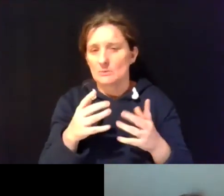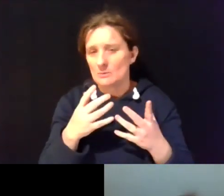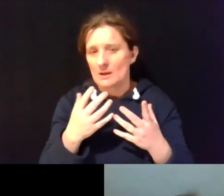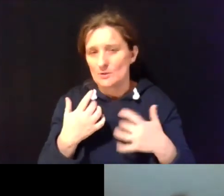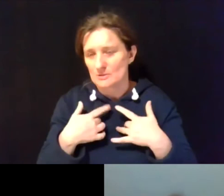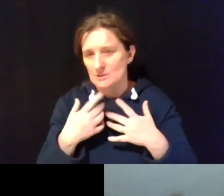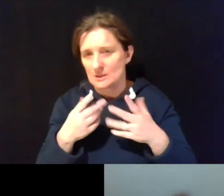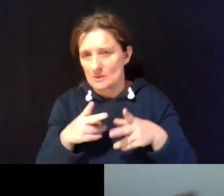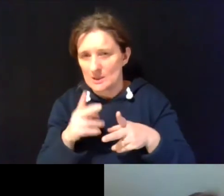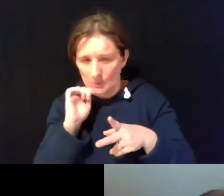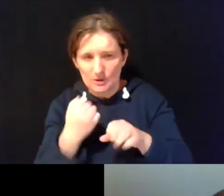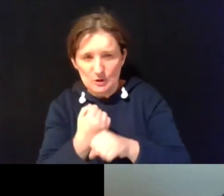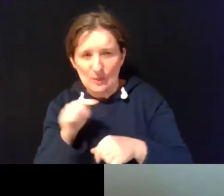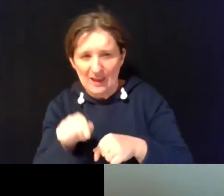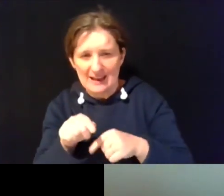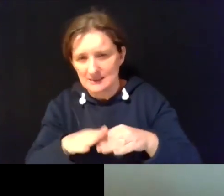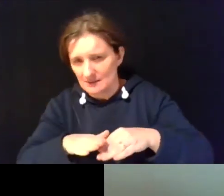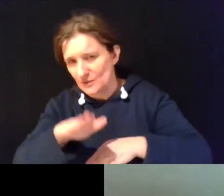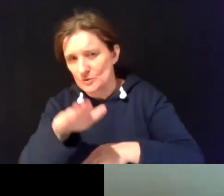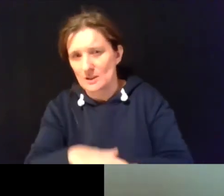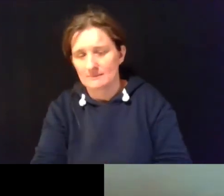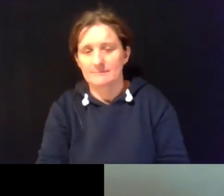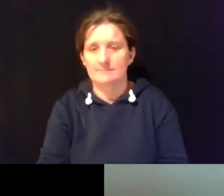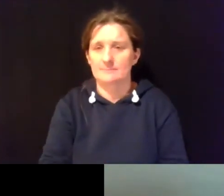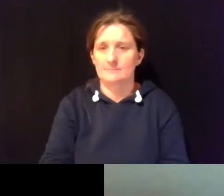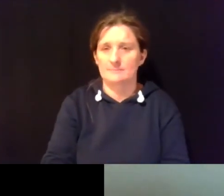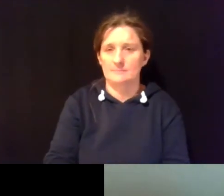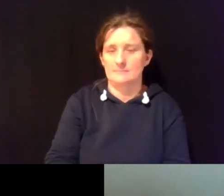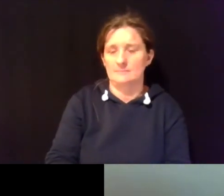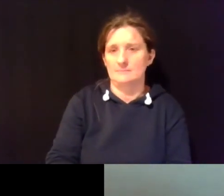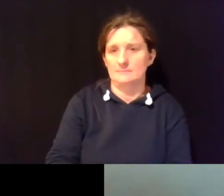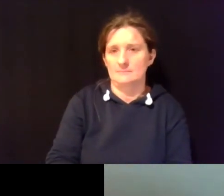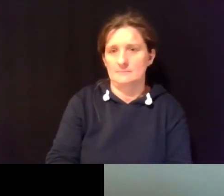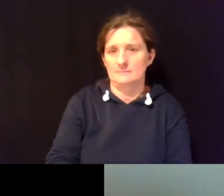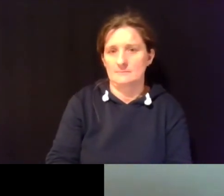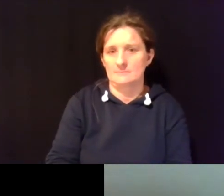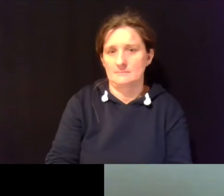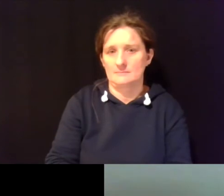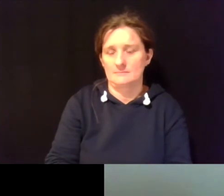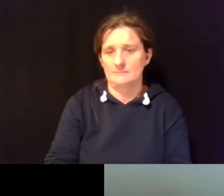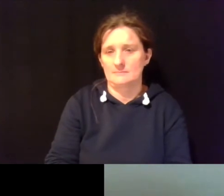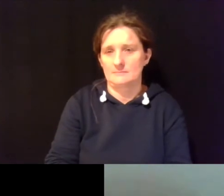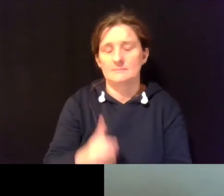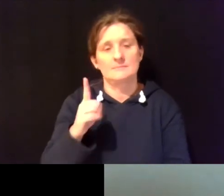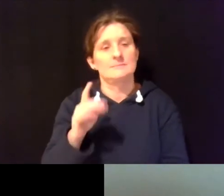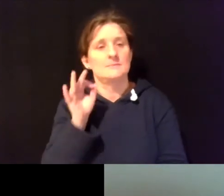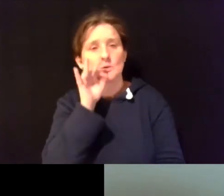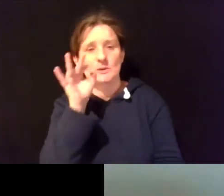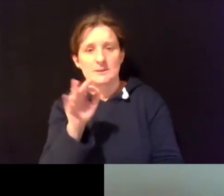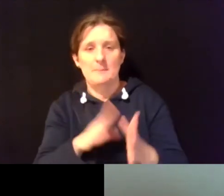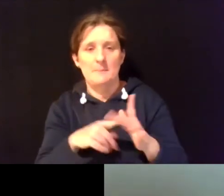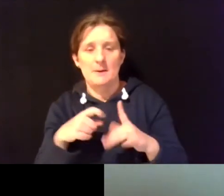Cool. Okay, this is a great question that I just really liked because I found it interesting. But so Mike